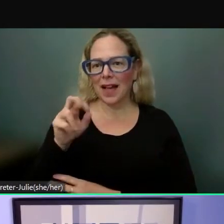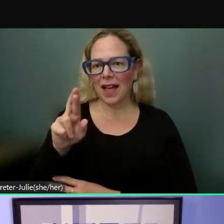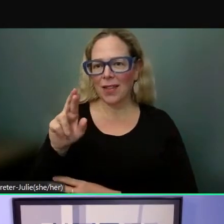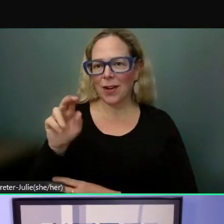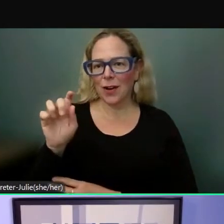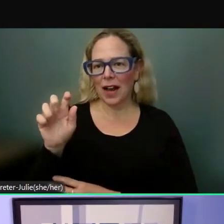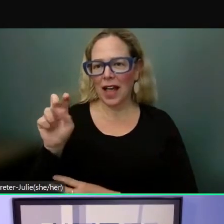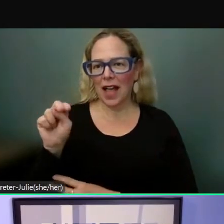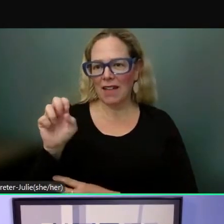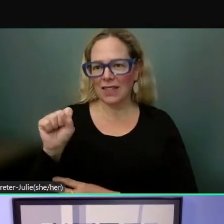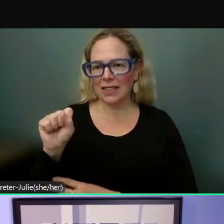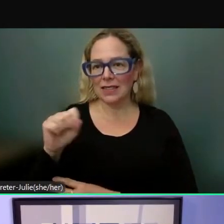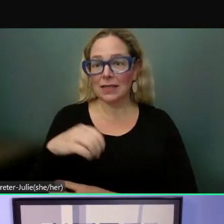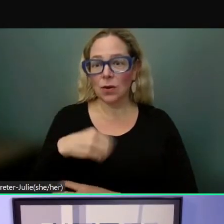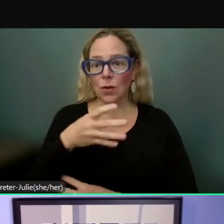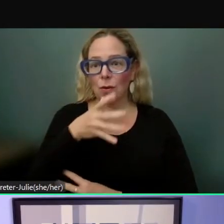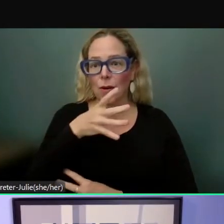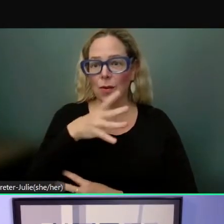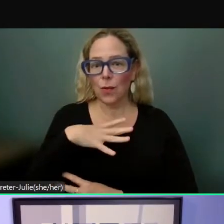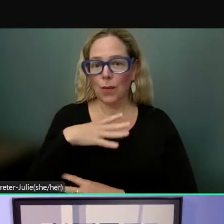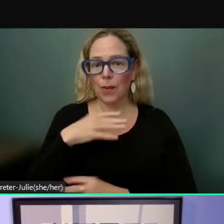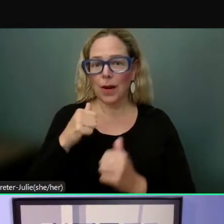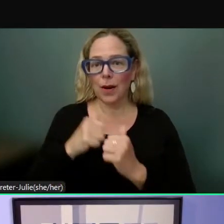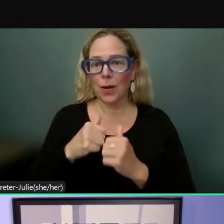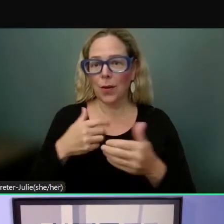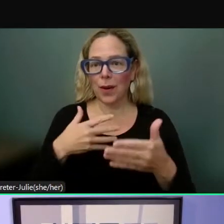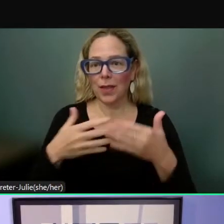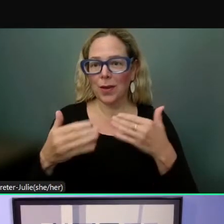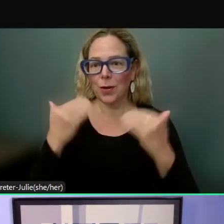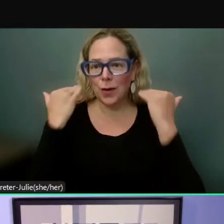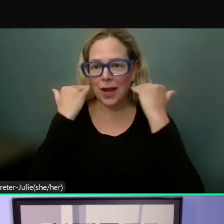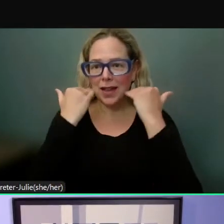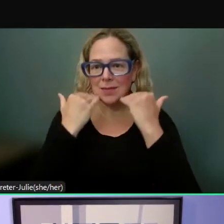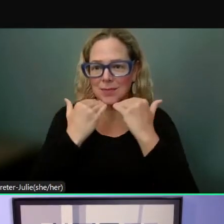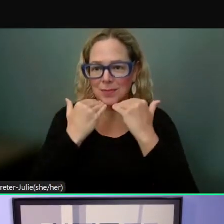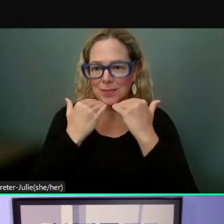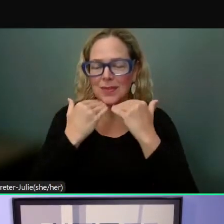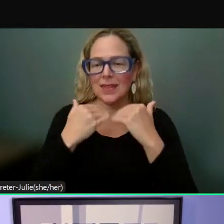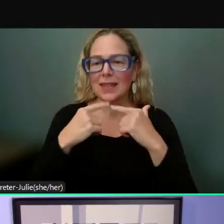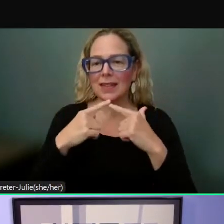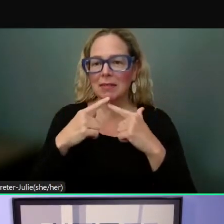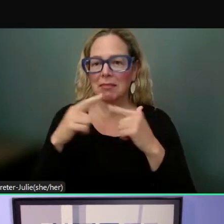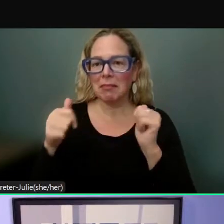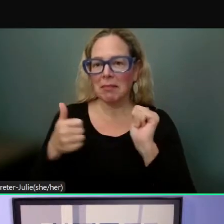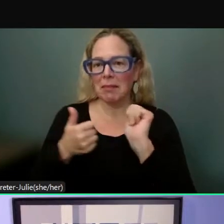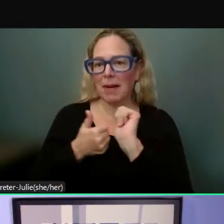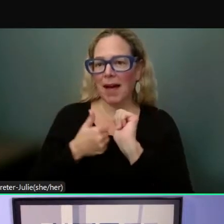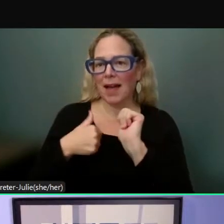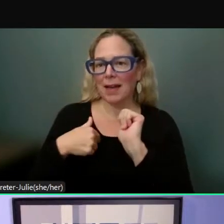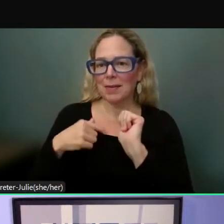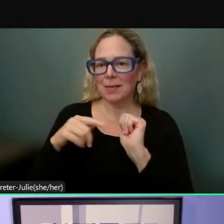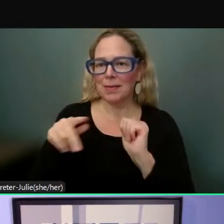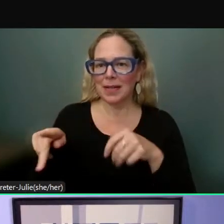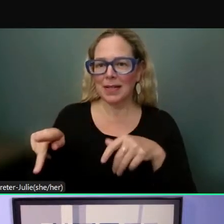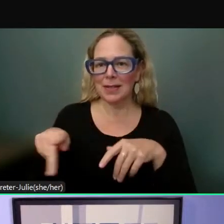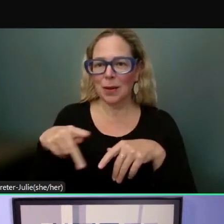I am a white woman with jaw-length gray hair. Behind me is a purple and tan